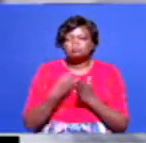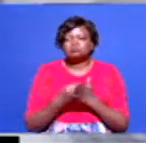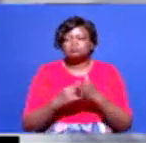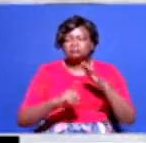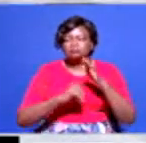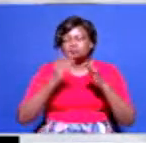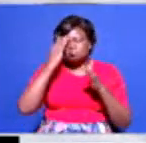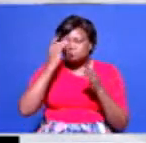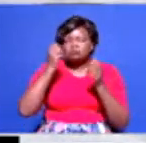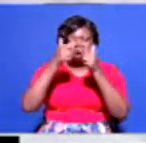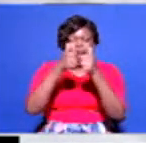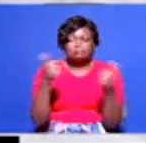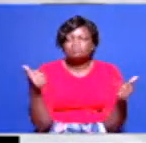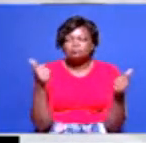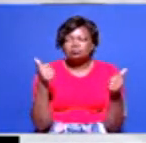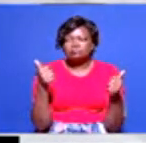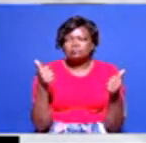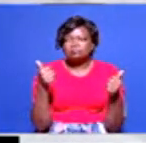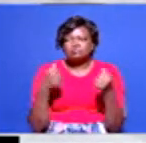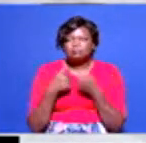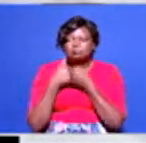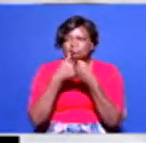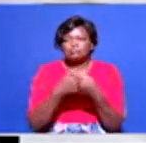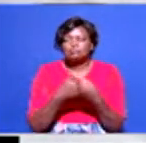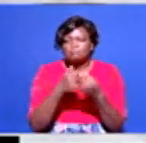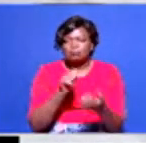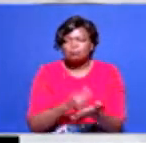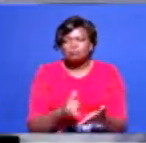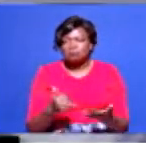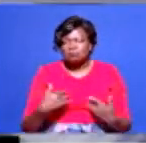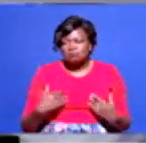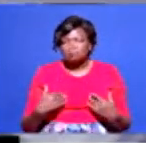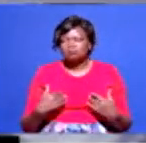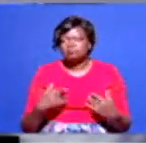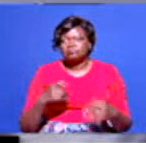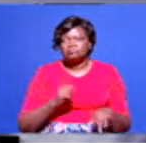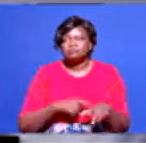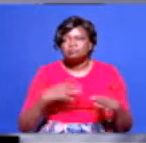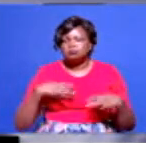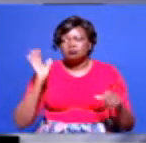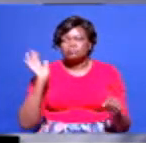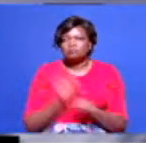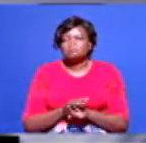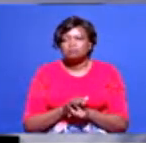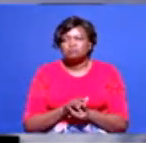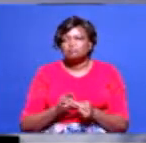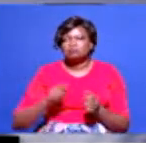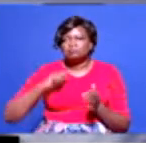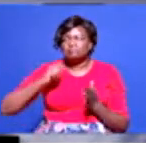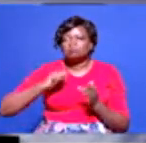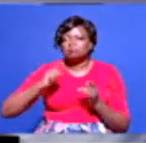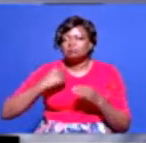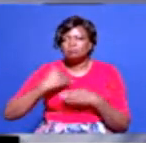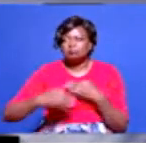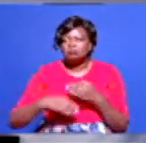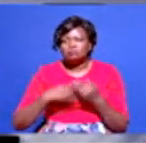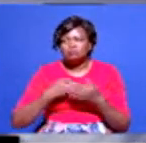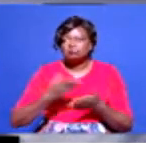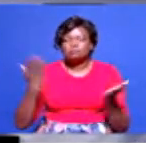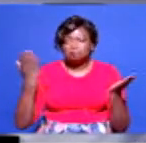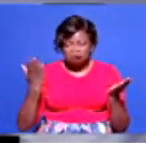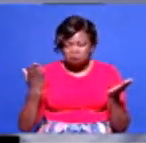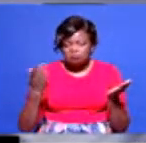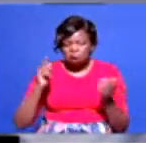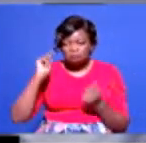only too well the challenges brought by rapid population growth. Viwanda vijengwe kote katika